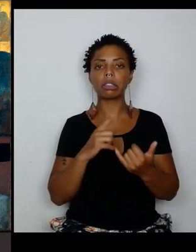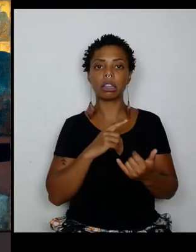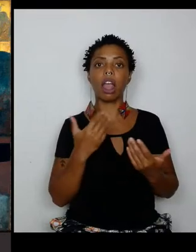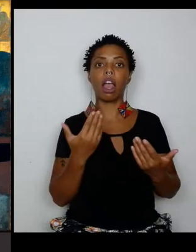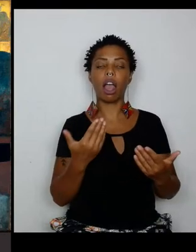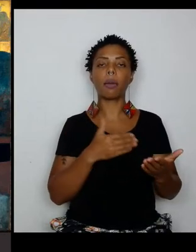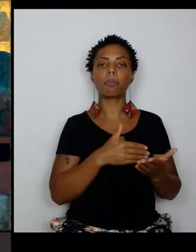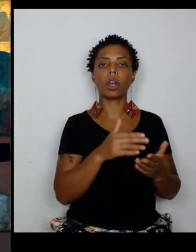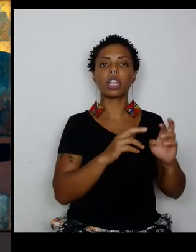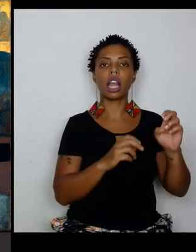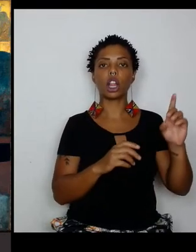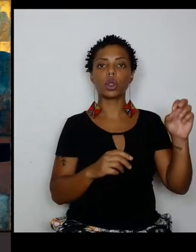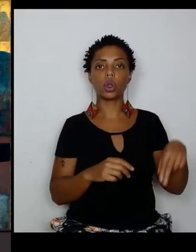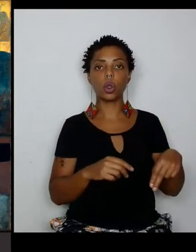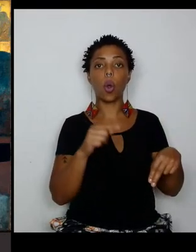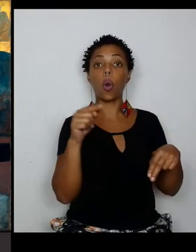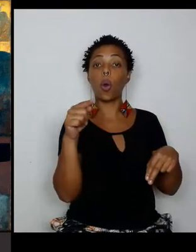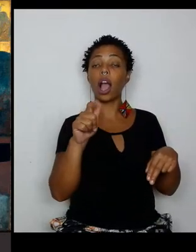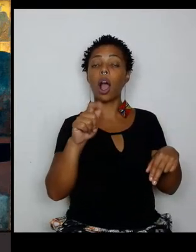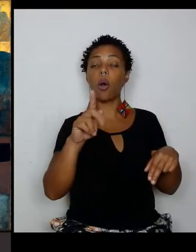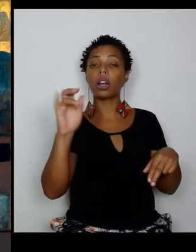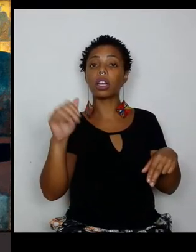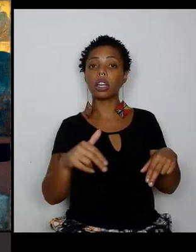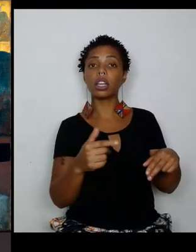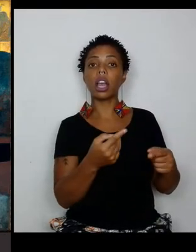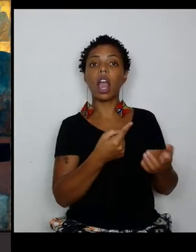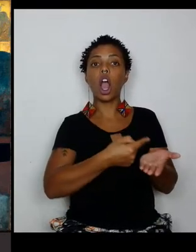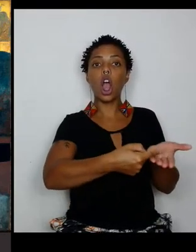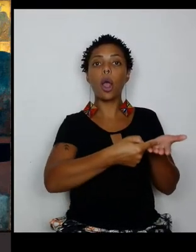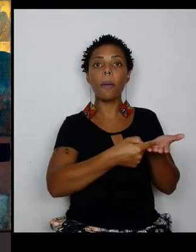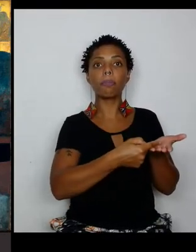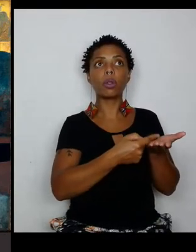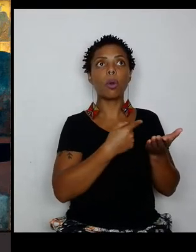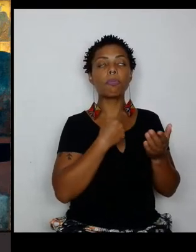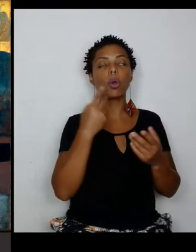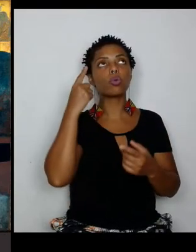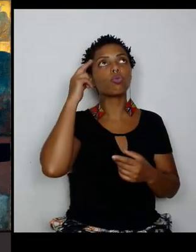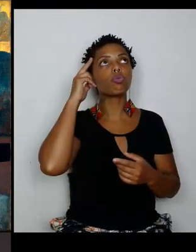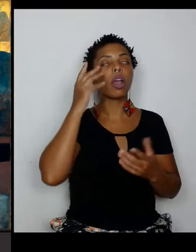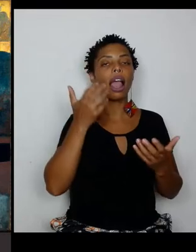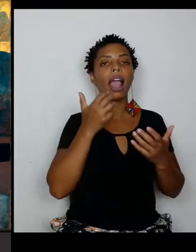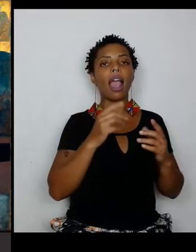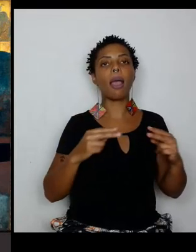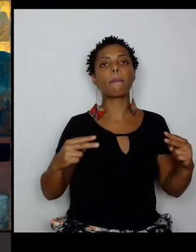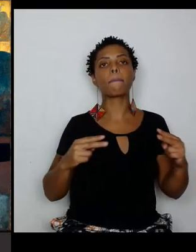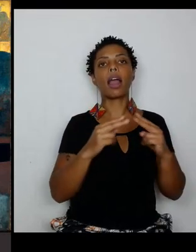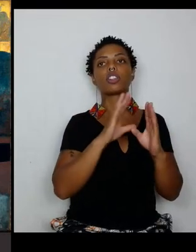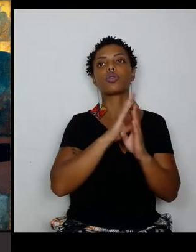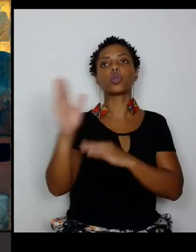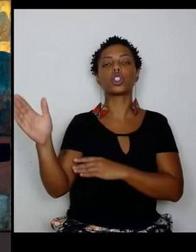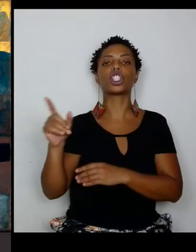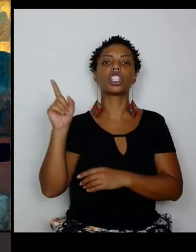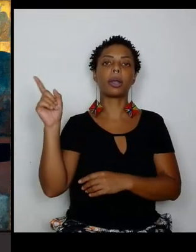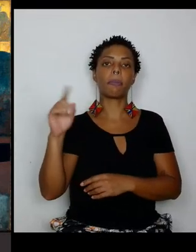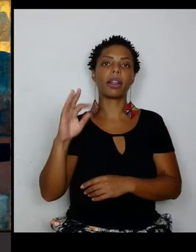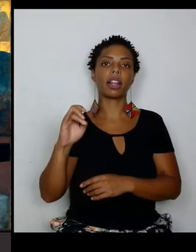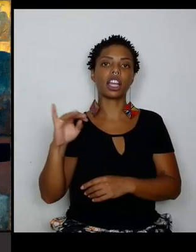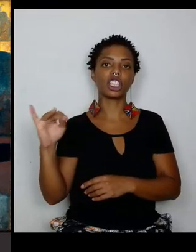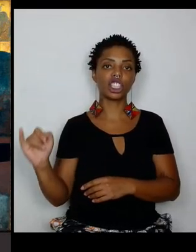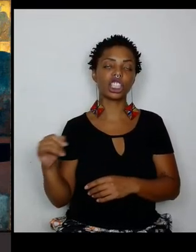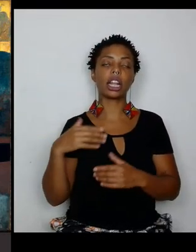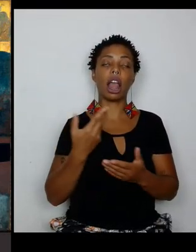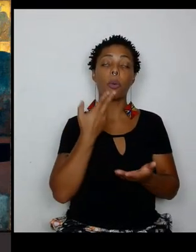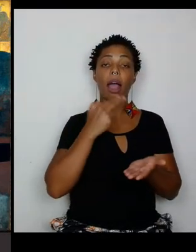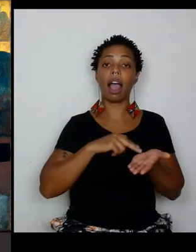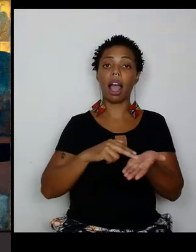paris for tahiti in the letter to radon from 1890 gorgan wrote the reasons you give me for remaining in europe are more flattering than they are